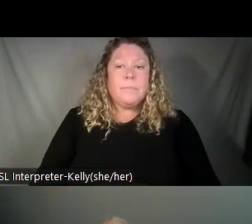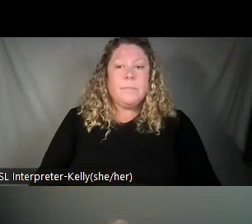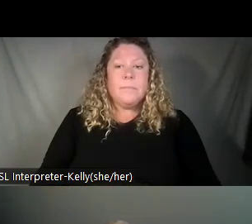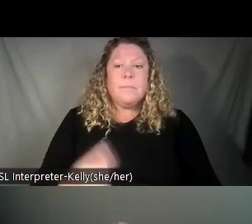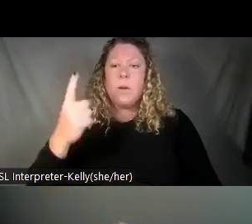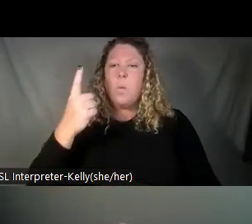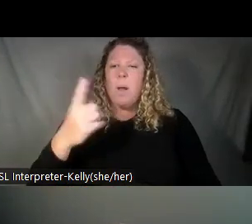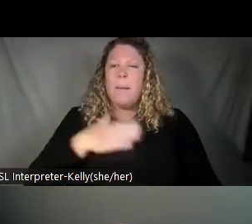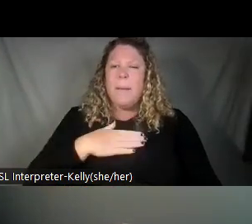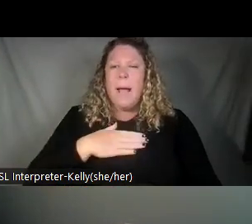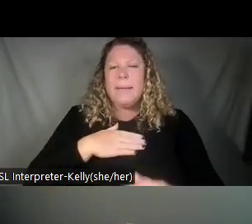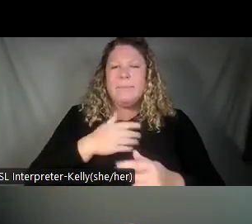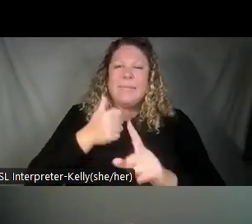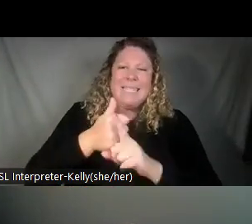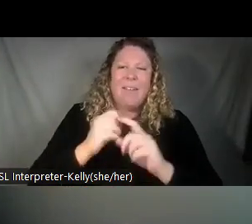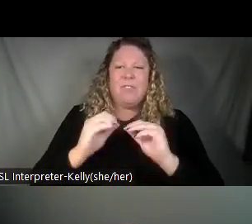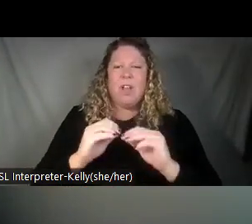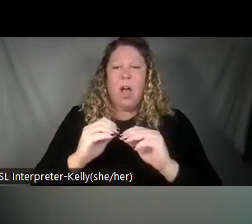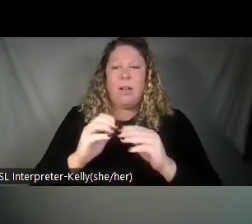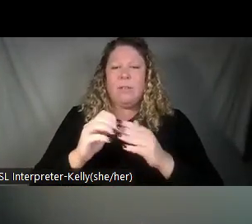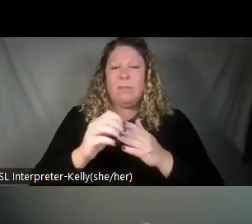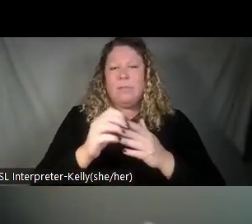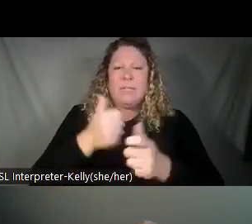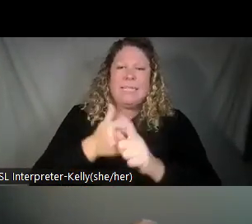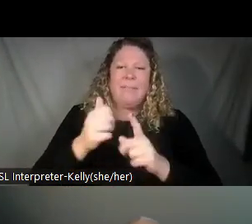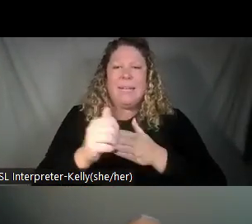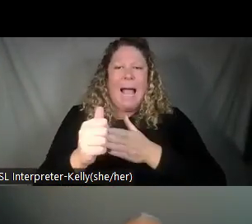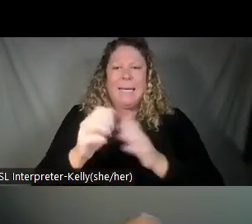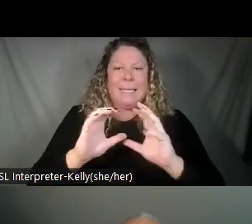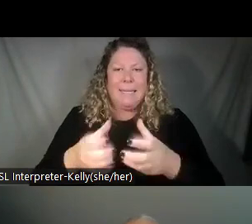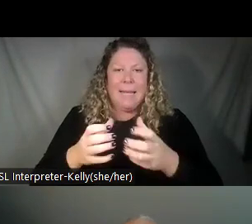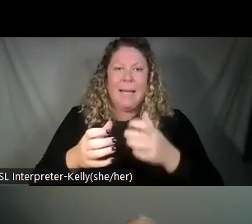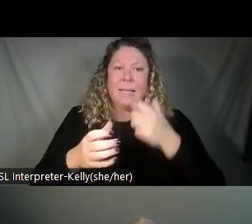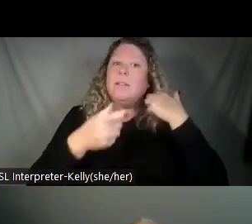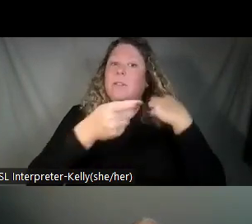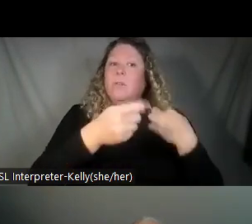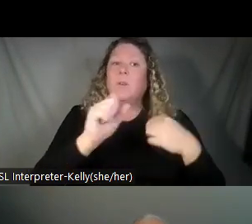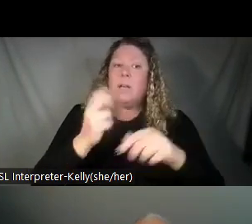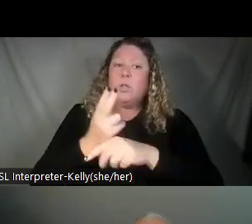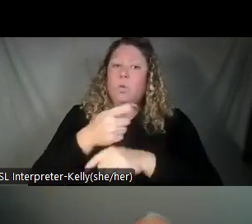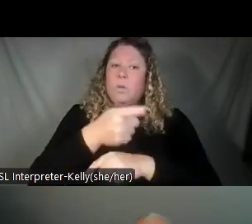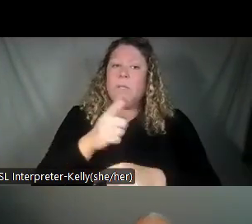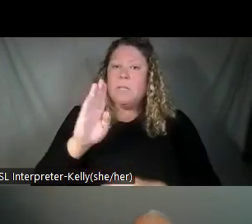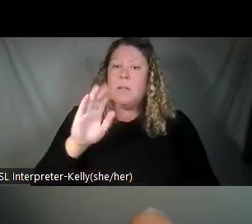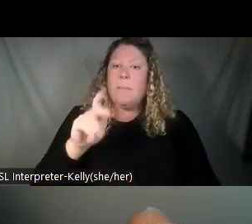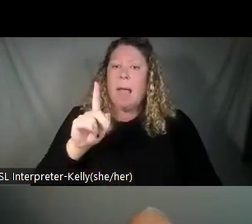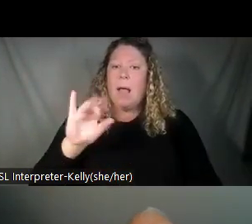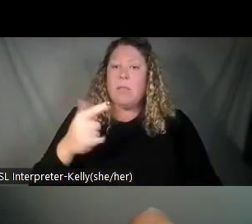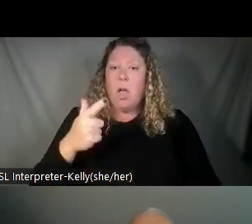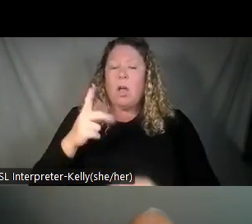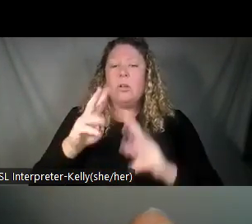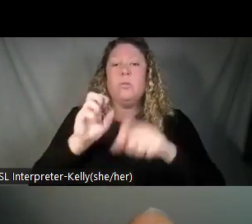self-guided classes, I have a personal backlog worksheet that you can use. You're just flowing through this